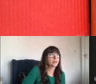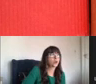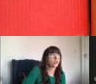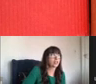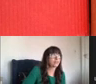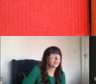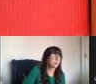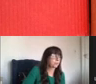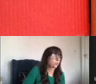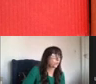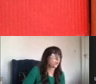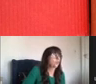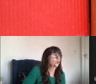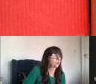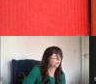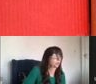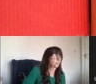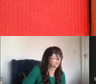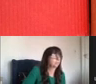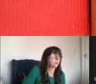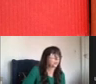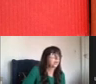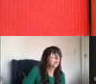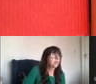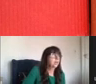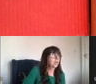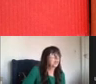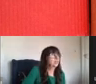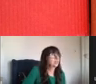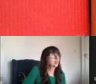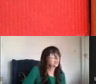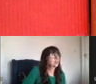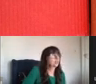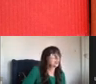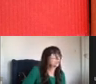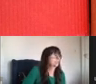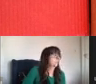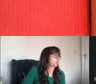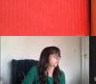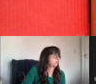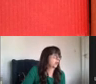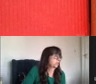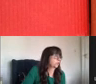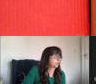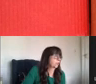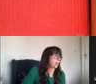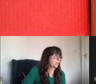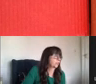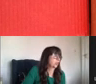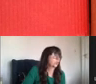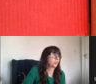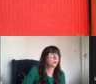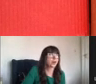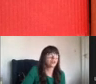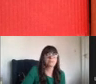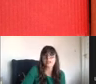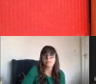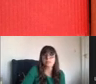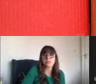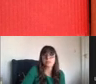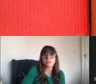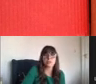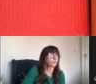things don't seem to be working for deaf people, why the law doesn't work for deaf people. Equality law has a lot of crossovers with human rights law as well, as we know,